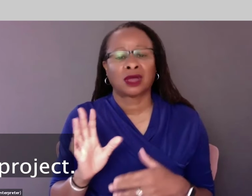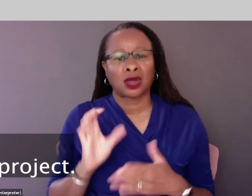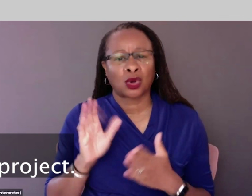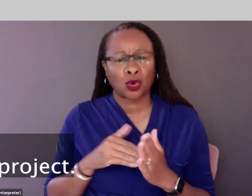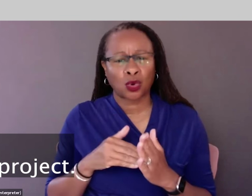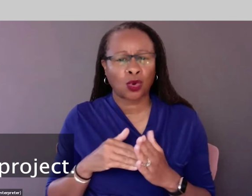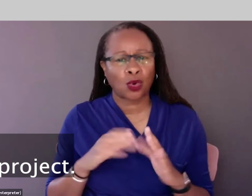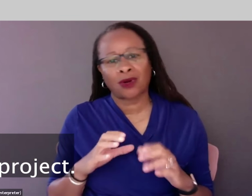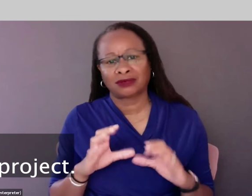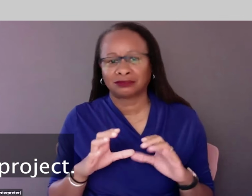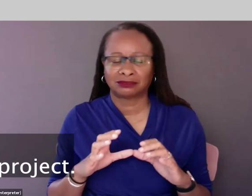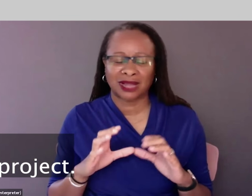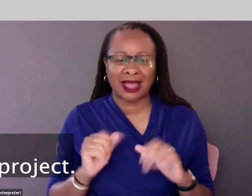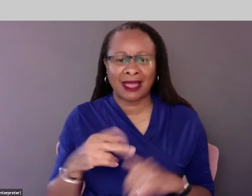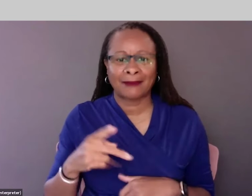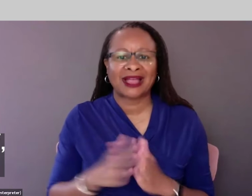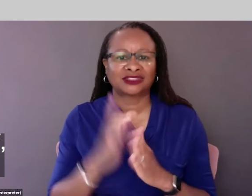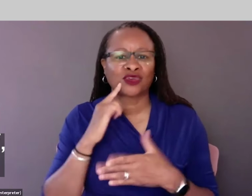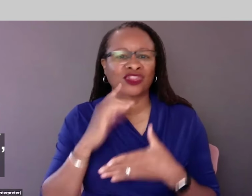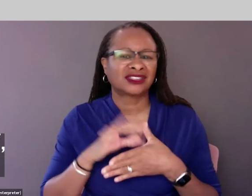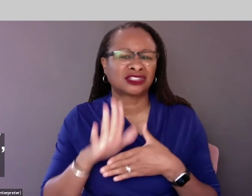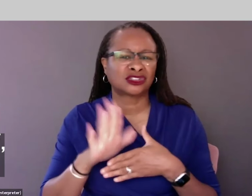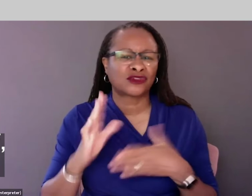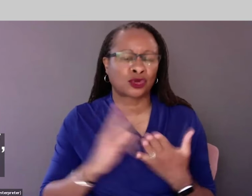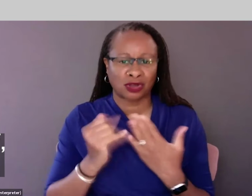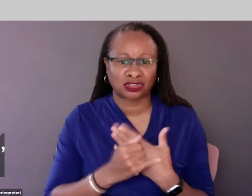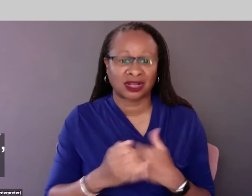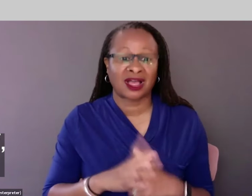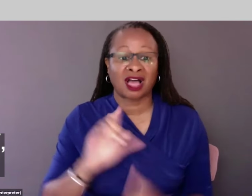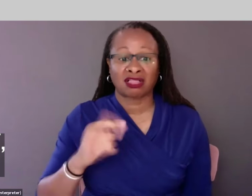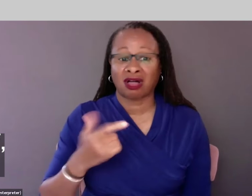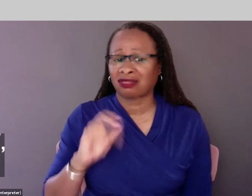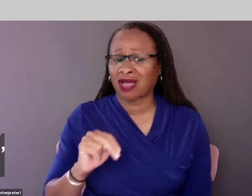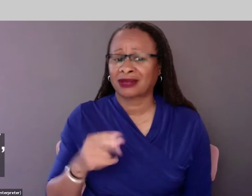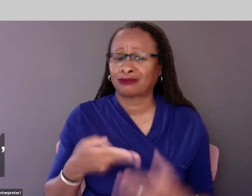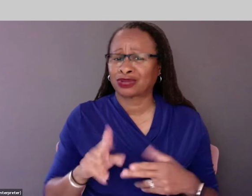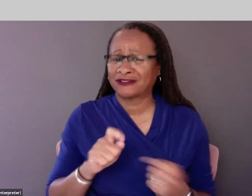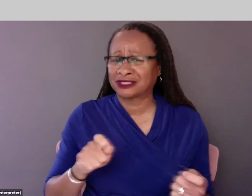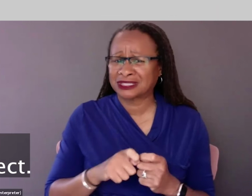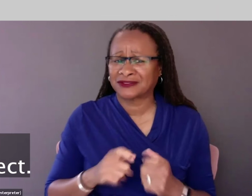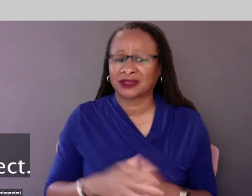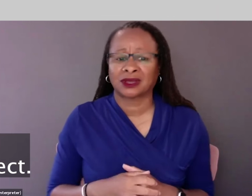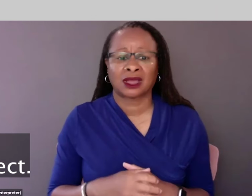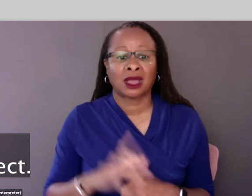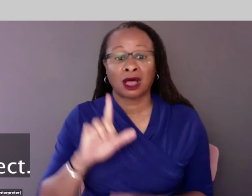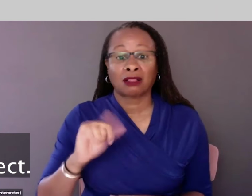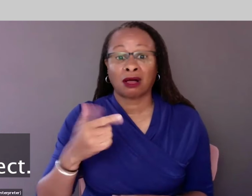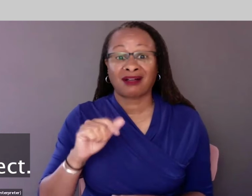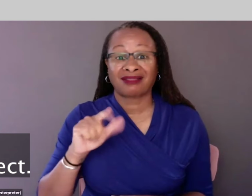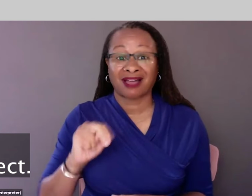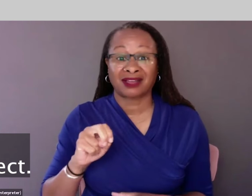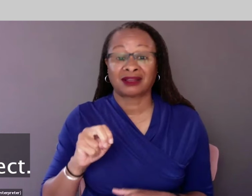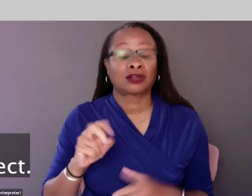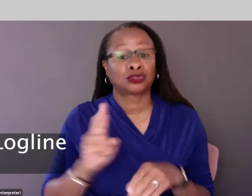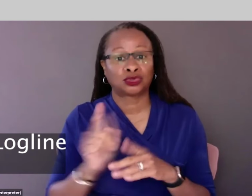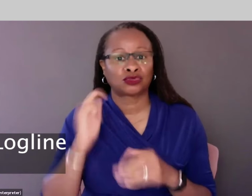to describe the contents of your project. So for the logline, be brief, but be specific. Loglines are often used to